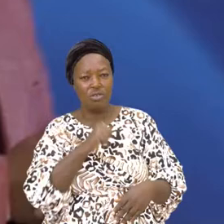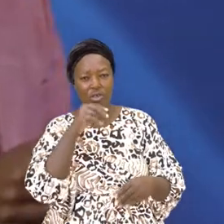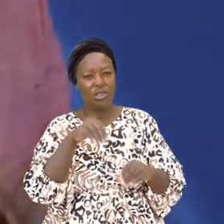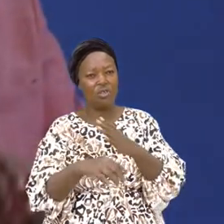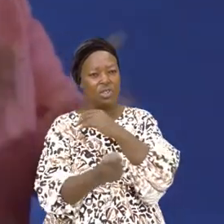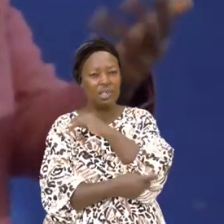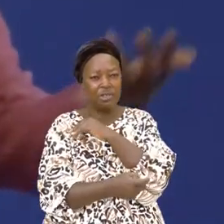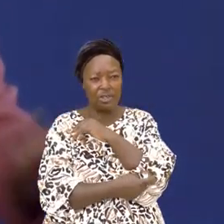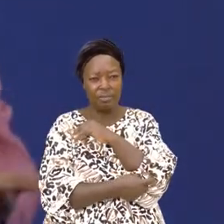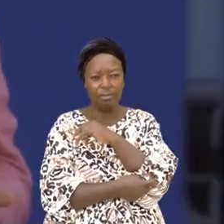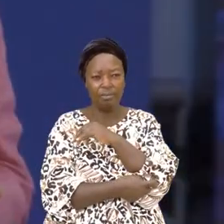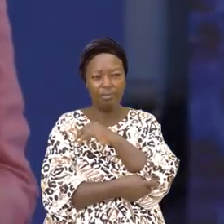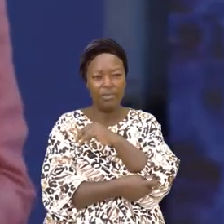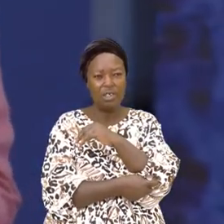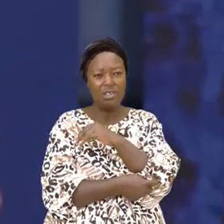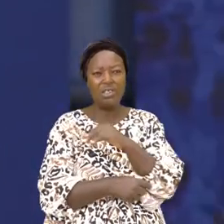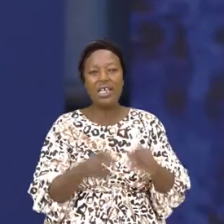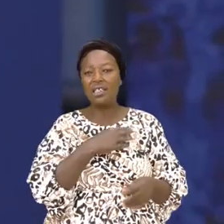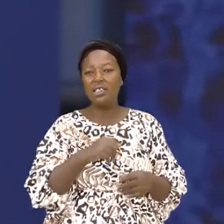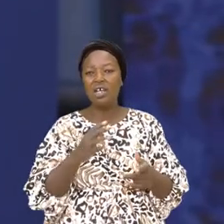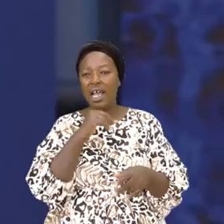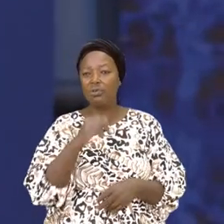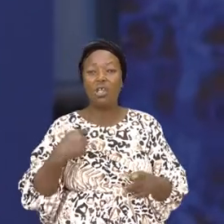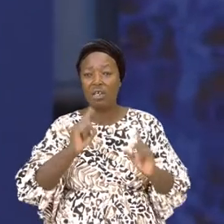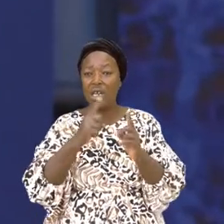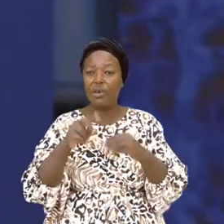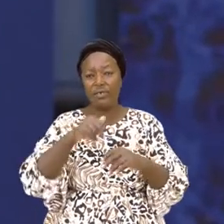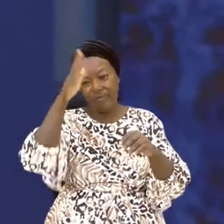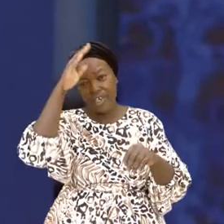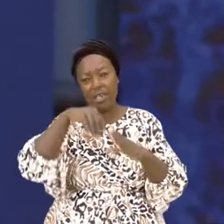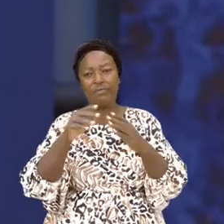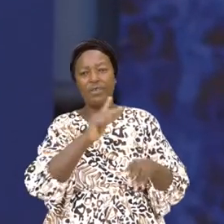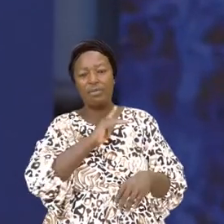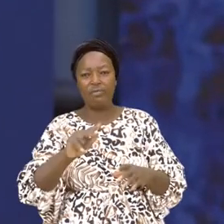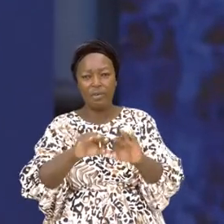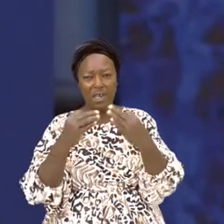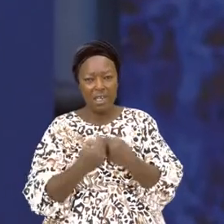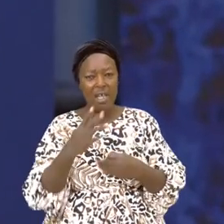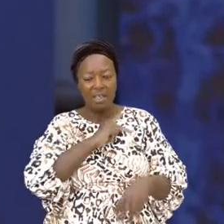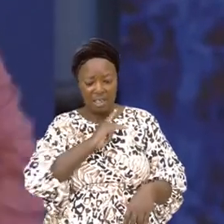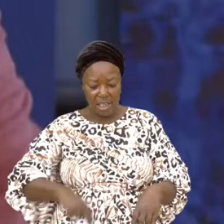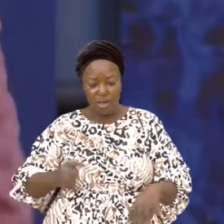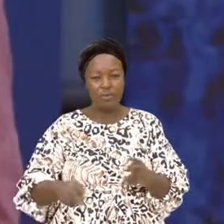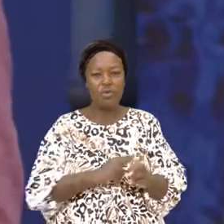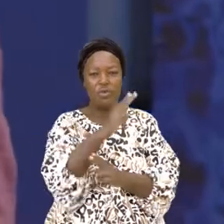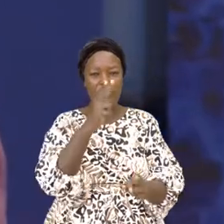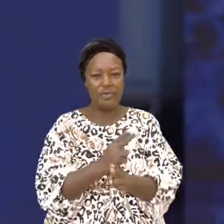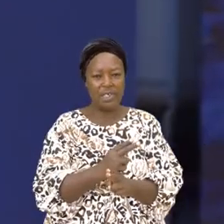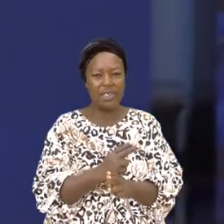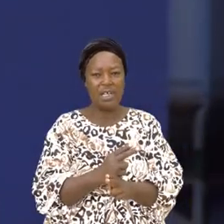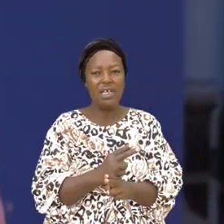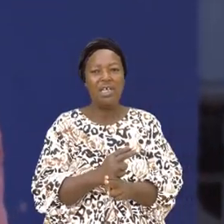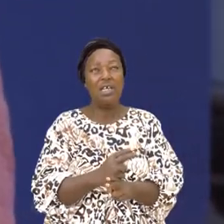temptation. We're talking about the father of the family, the king of the universe. He does